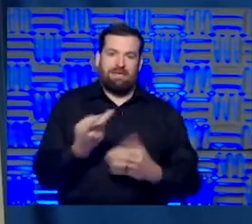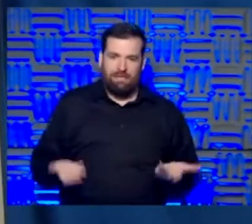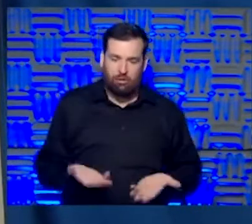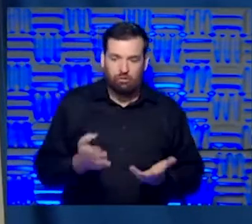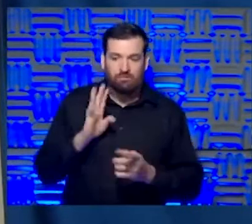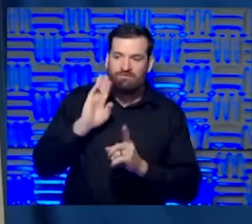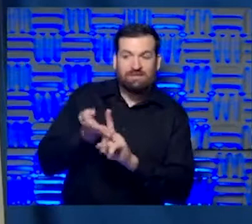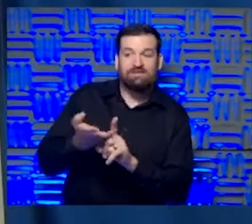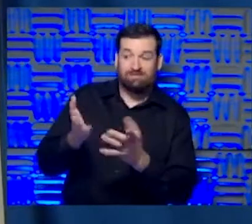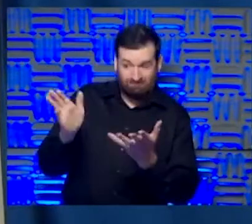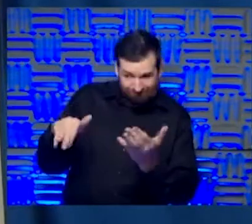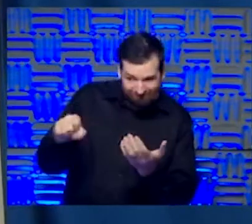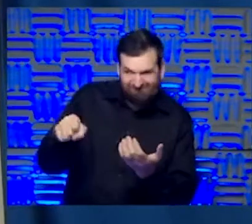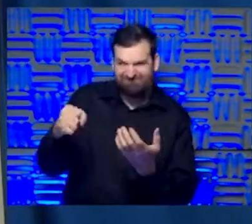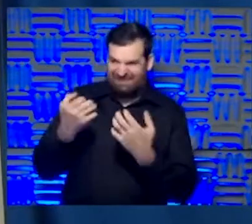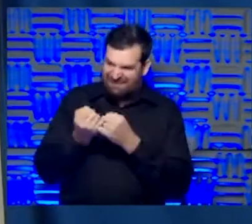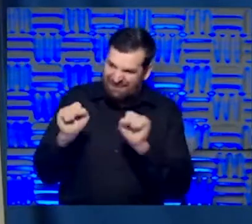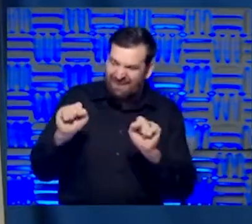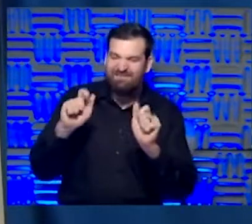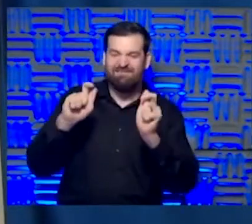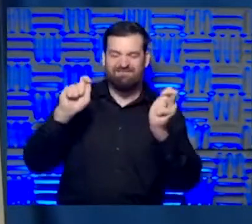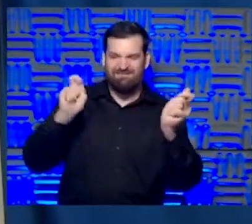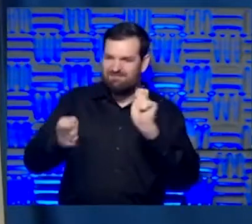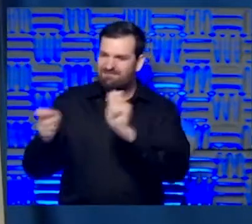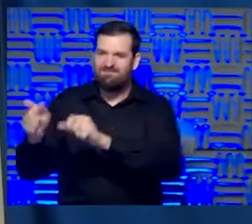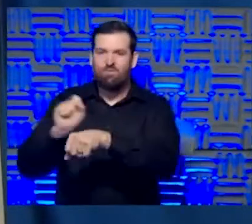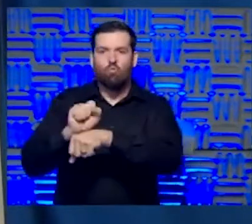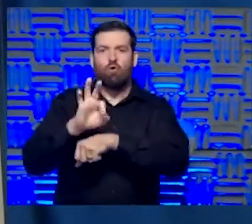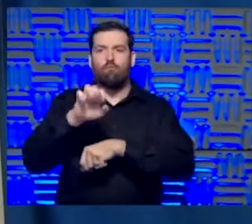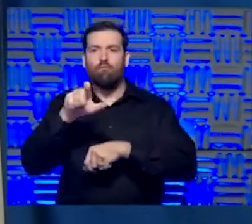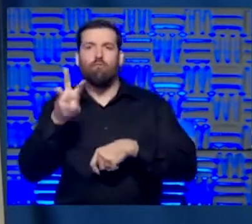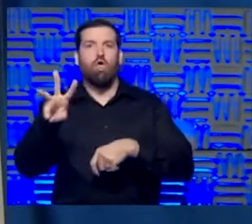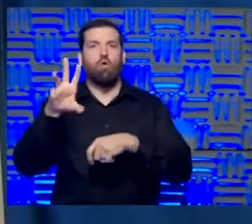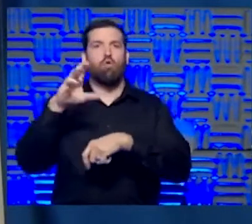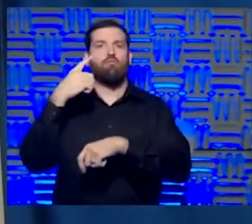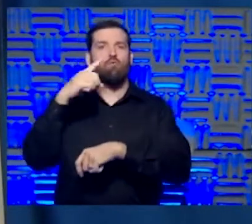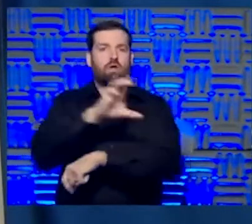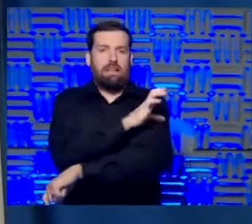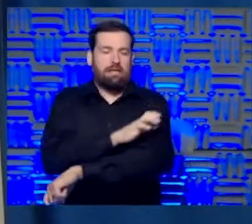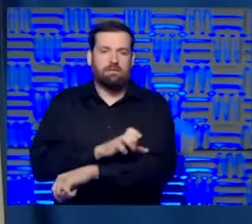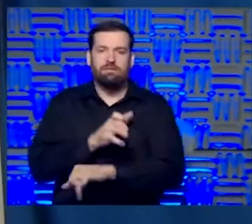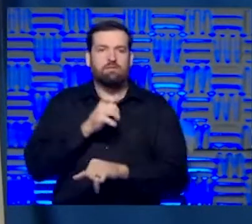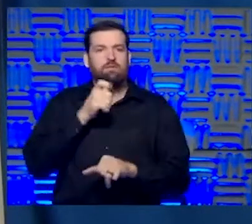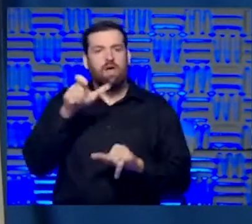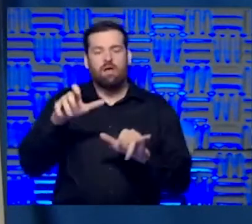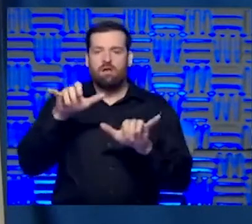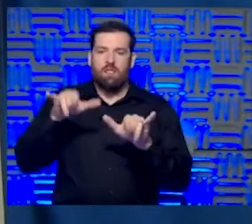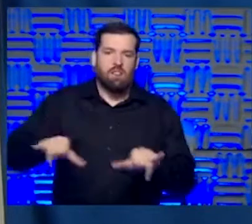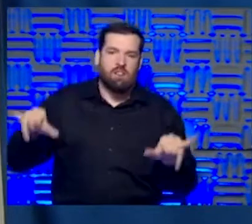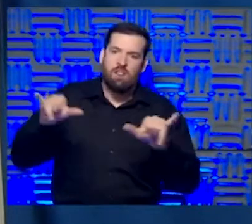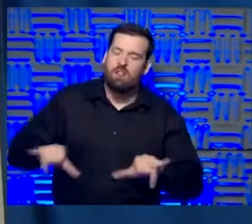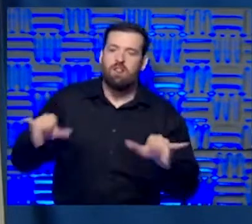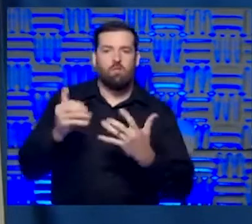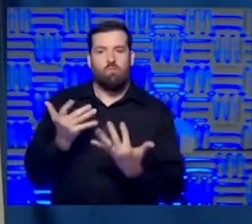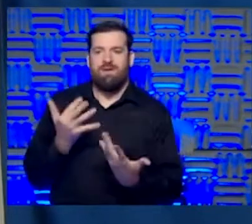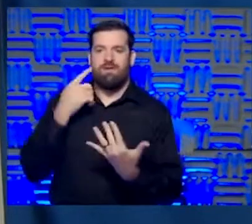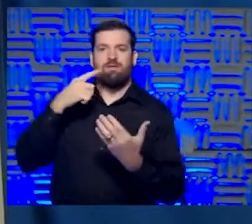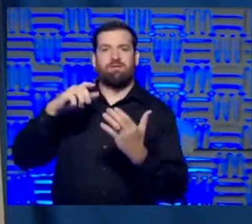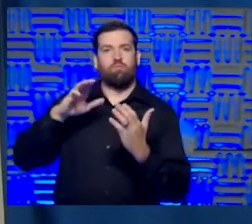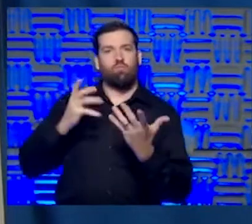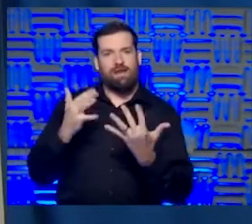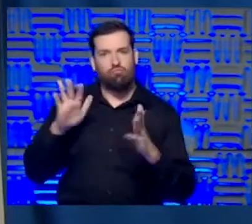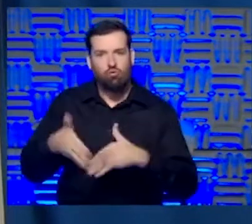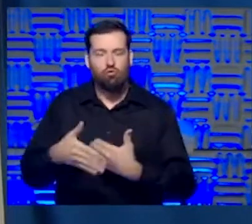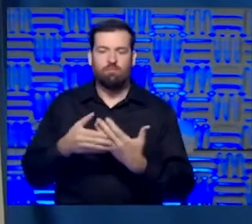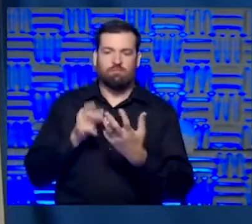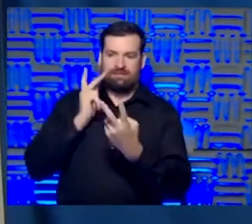them it's safe. We've changed a lot of the workflows in clinics so that they don't spend a lot of time in the waiting rooms. They're in their rooms